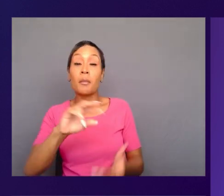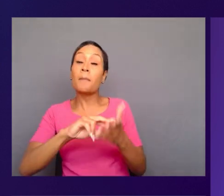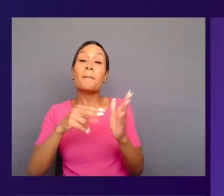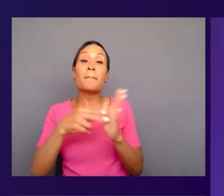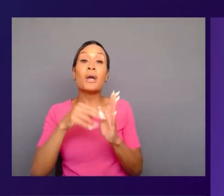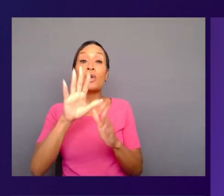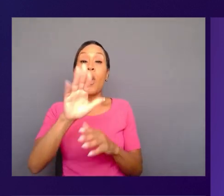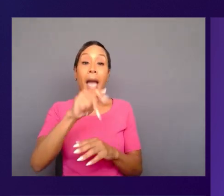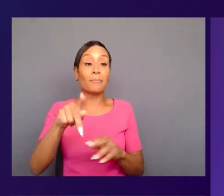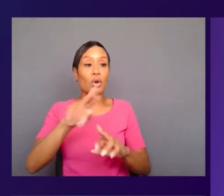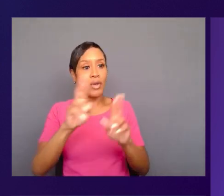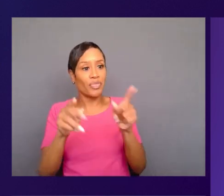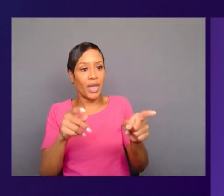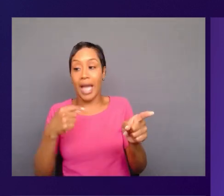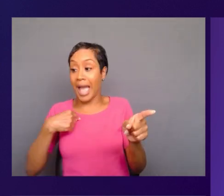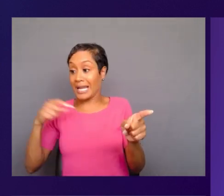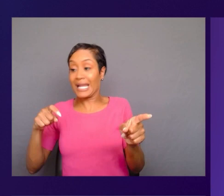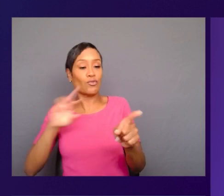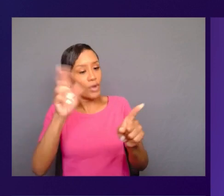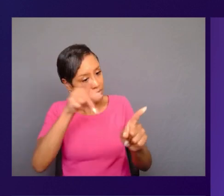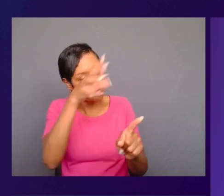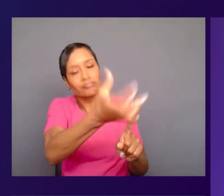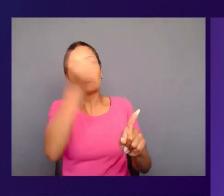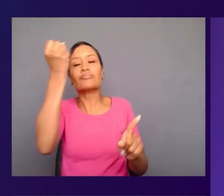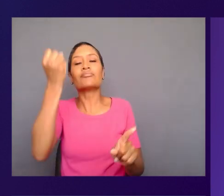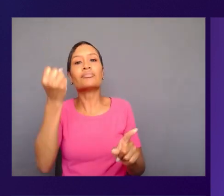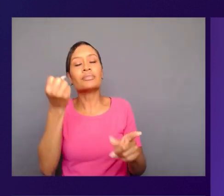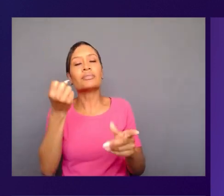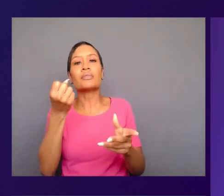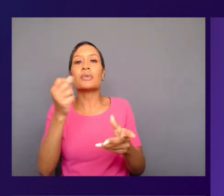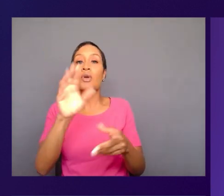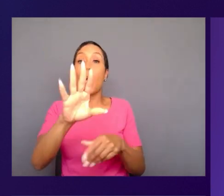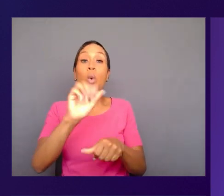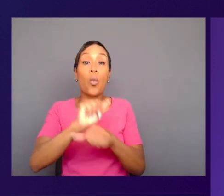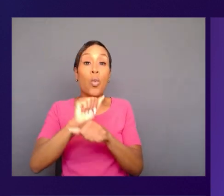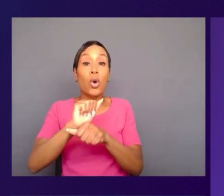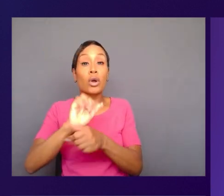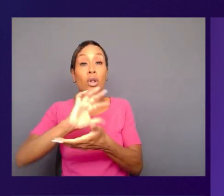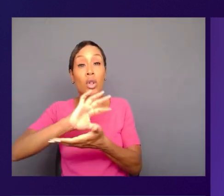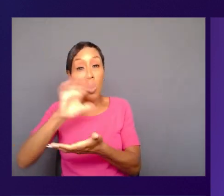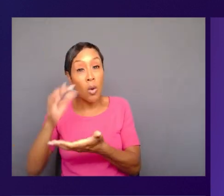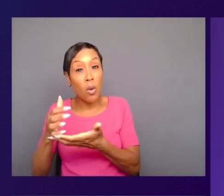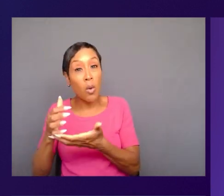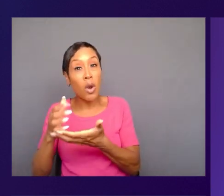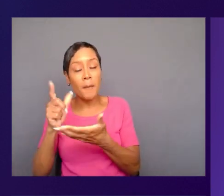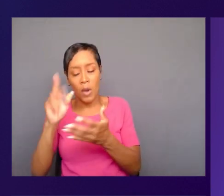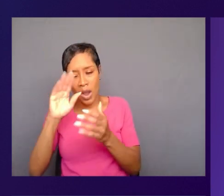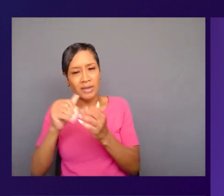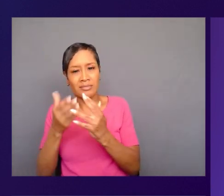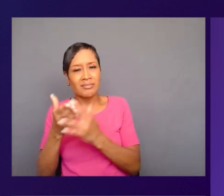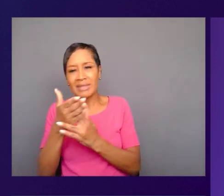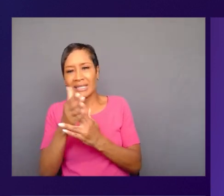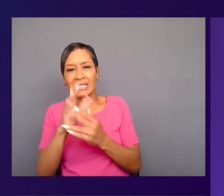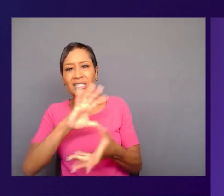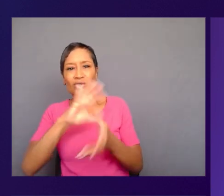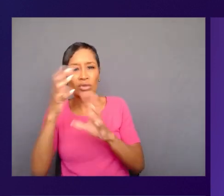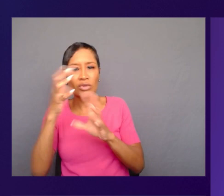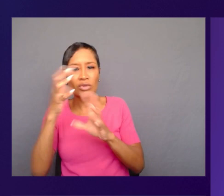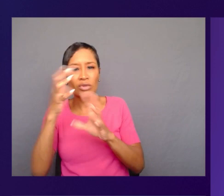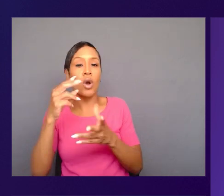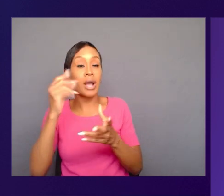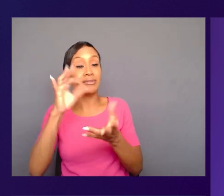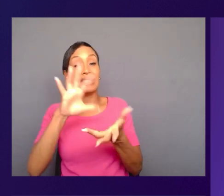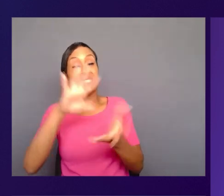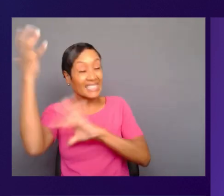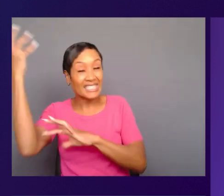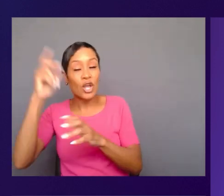there for you when you need it. And for that, your workload needs to be able to mitigate disruptions or recover quickly from them,